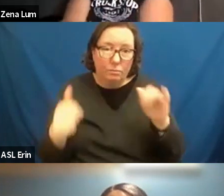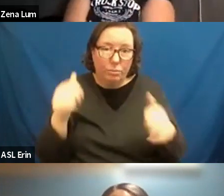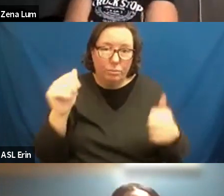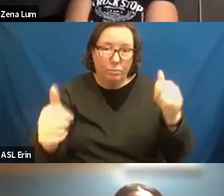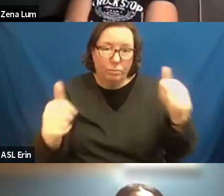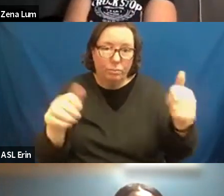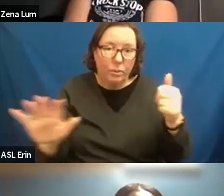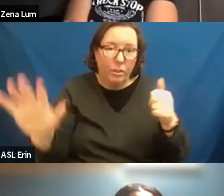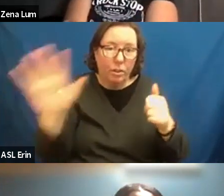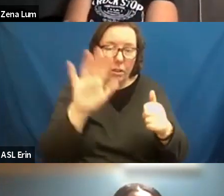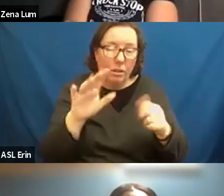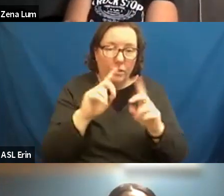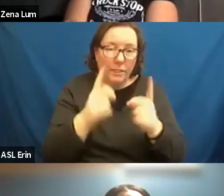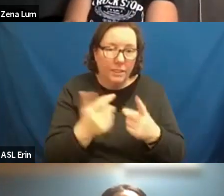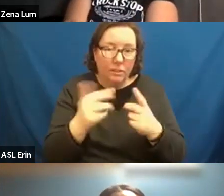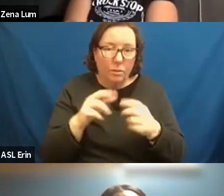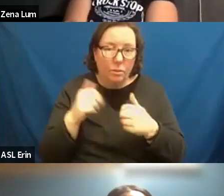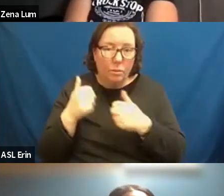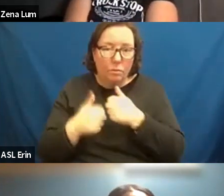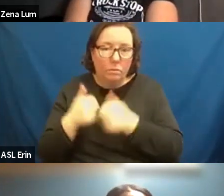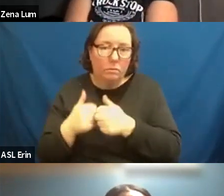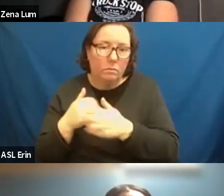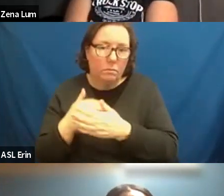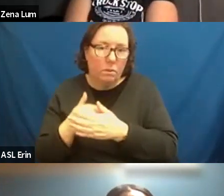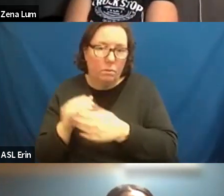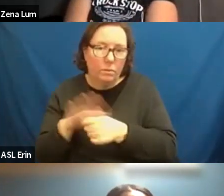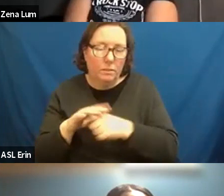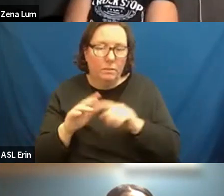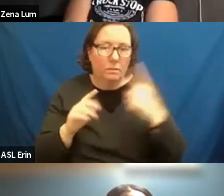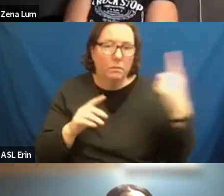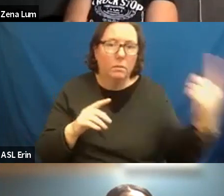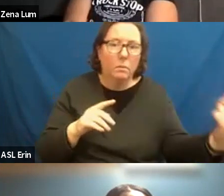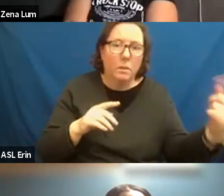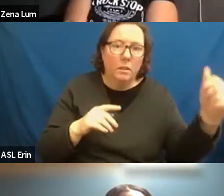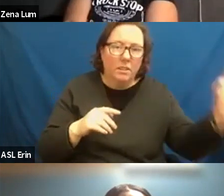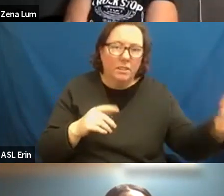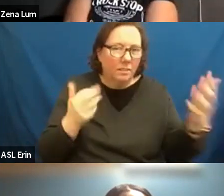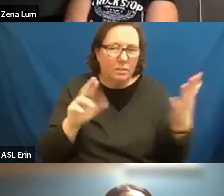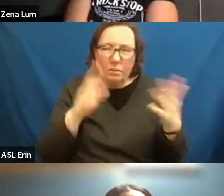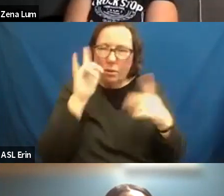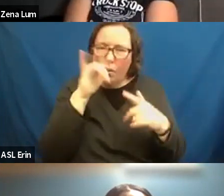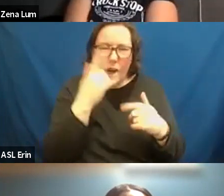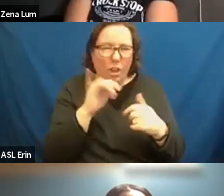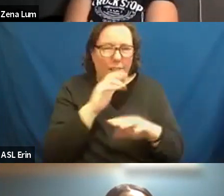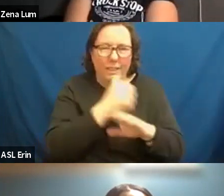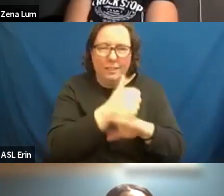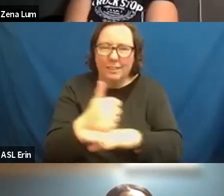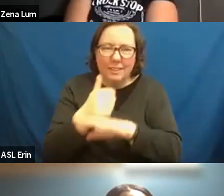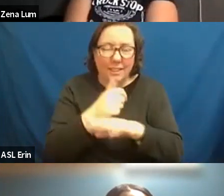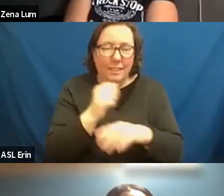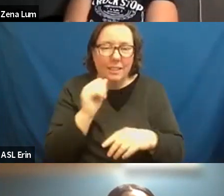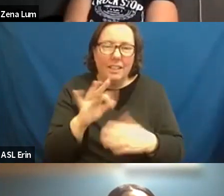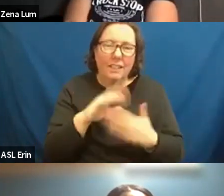evenly throughout the district or throughout the city? And if a student